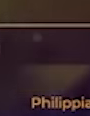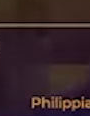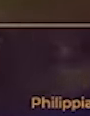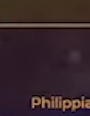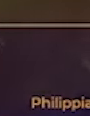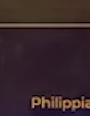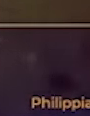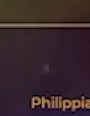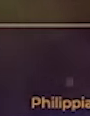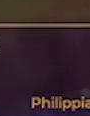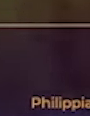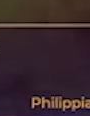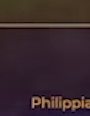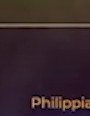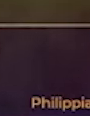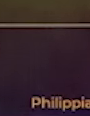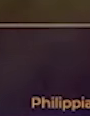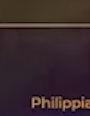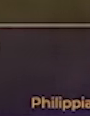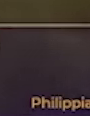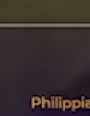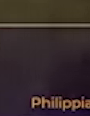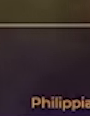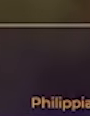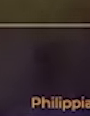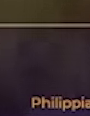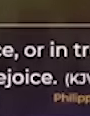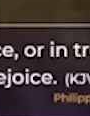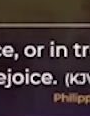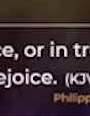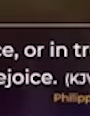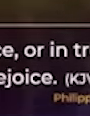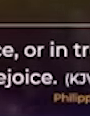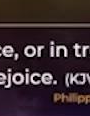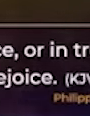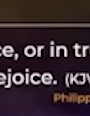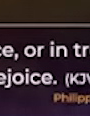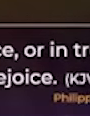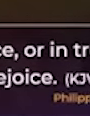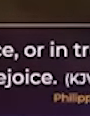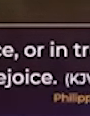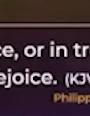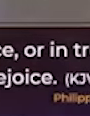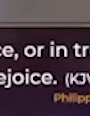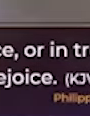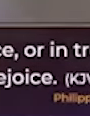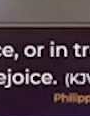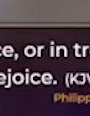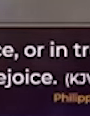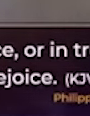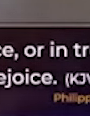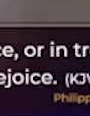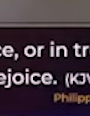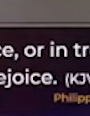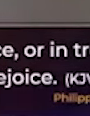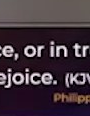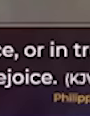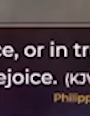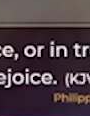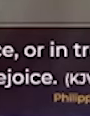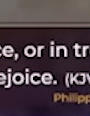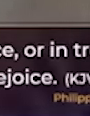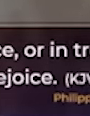the defense of the gospel. Verse 18. What then? Notwithstanding, every way, whether